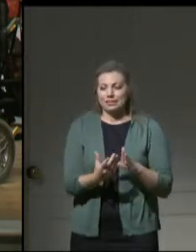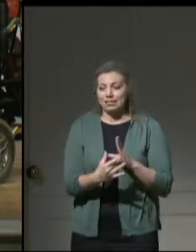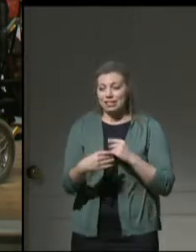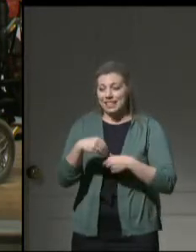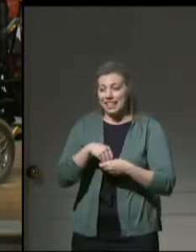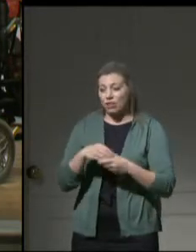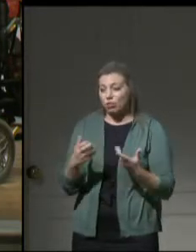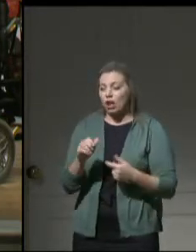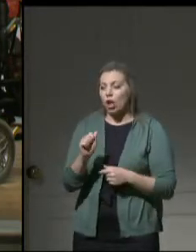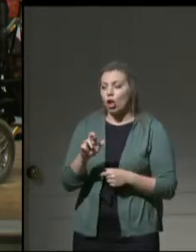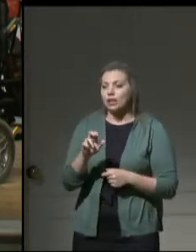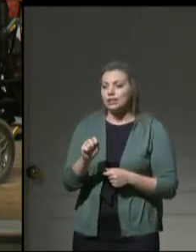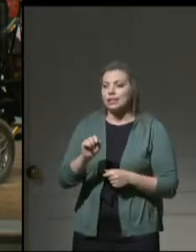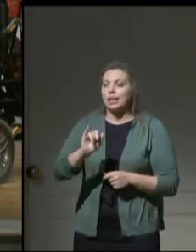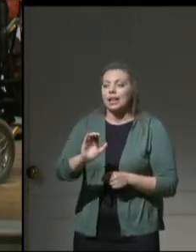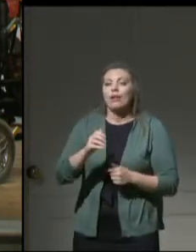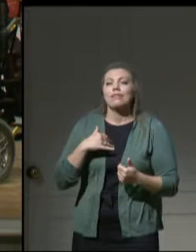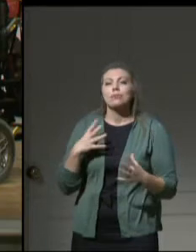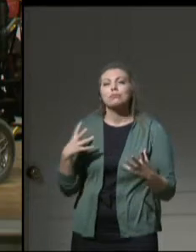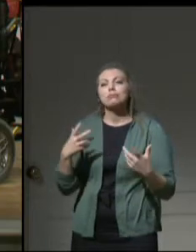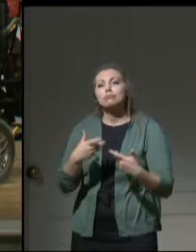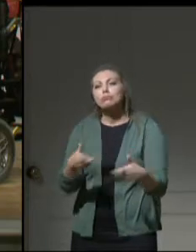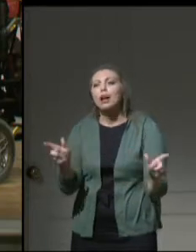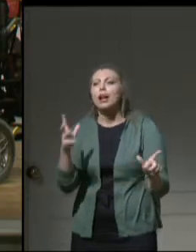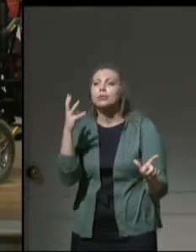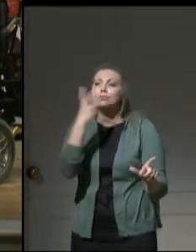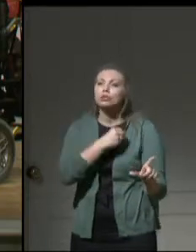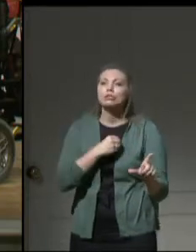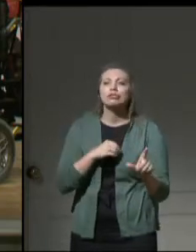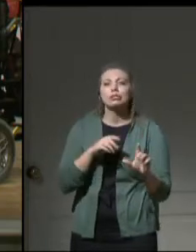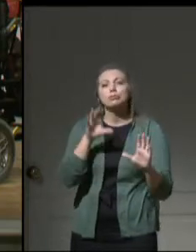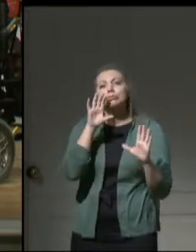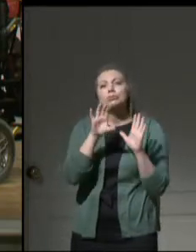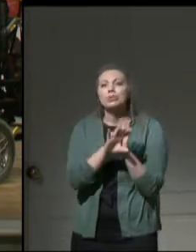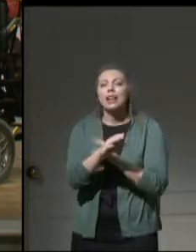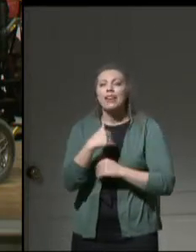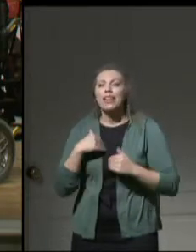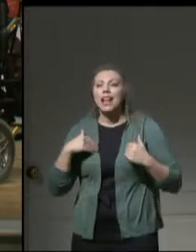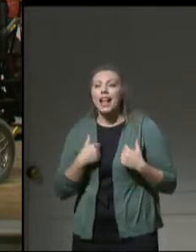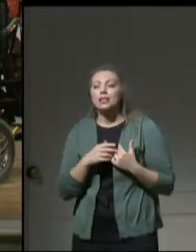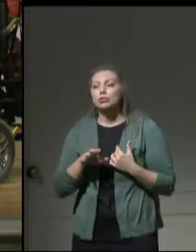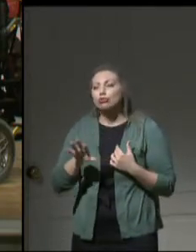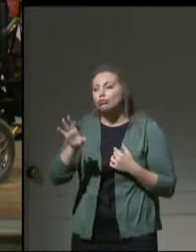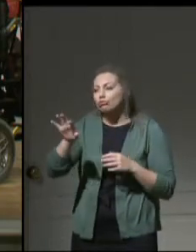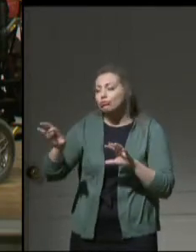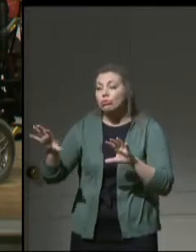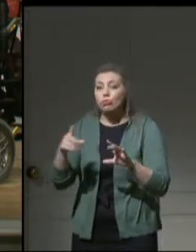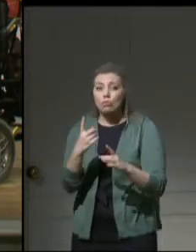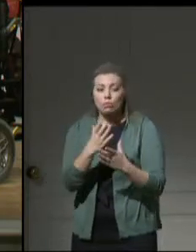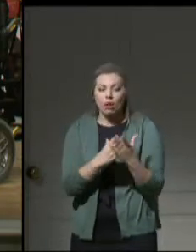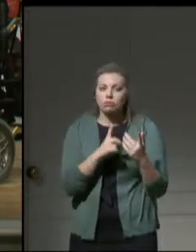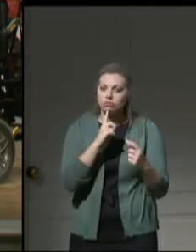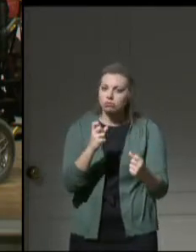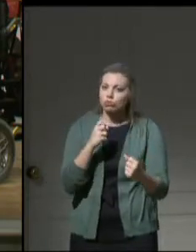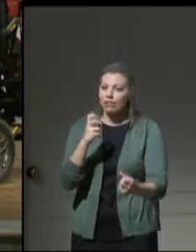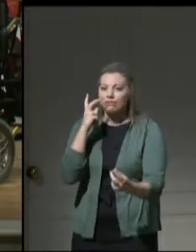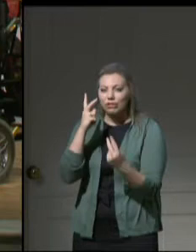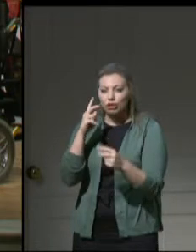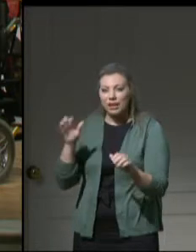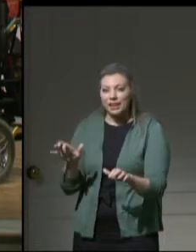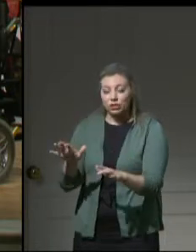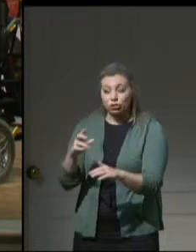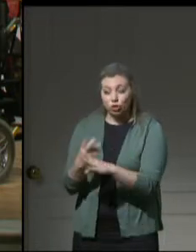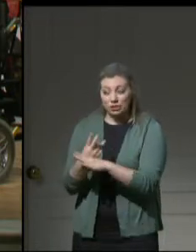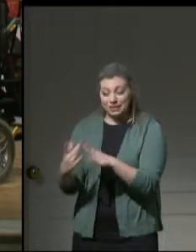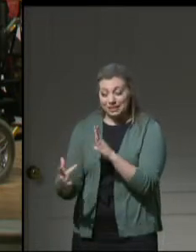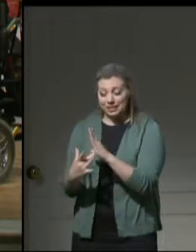big, beautiful vista, and there's animals in it, and there's one side of it is a very visual activity, and you're using